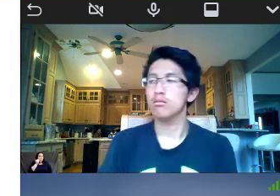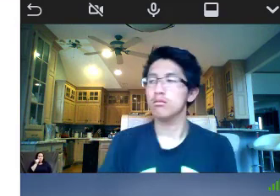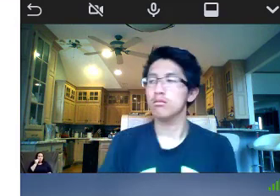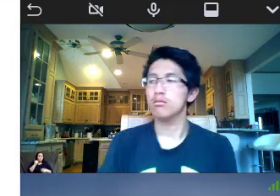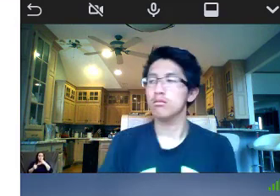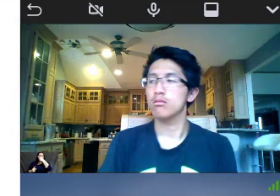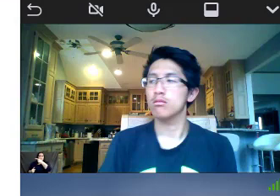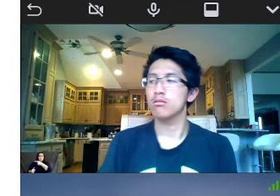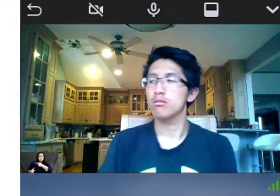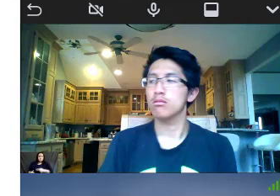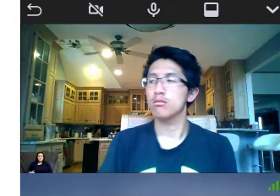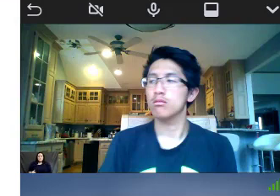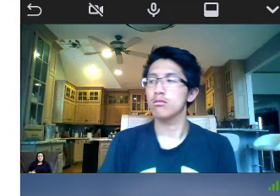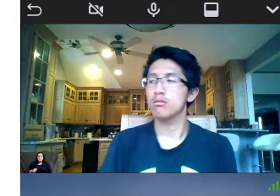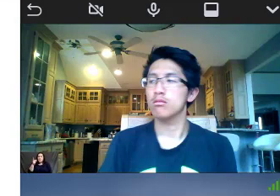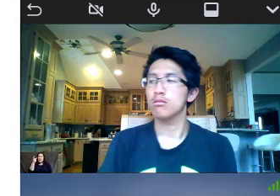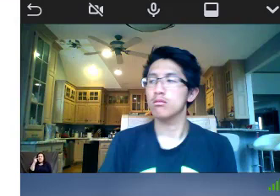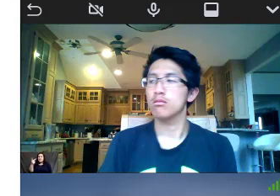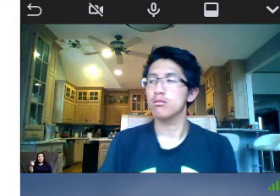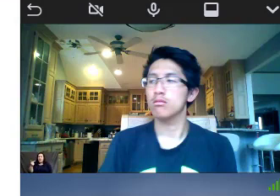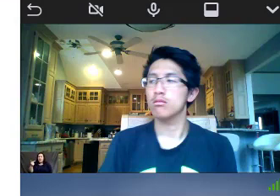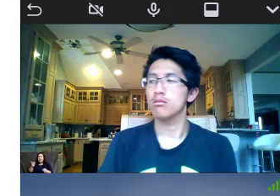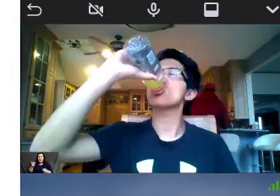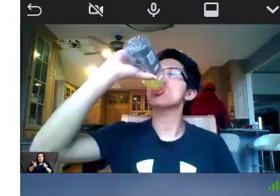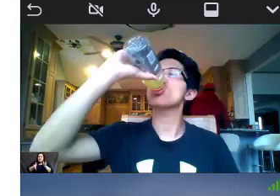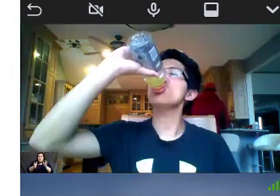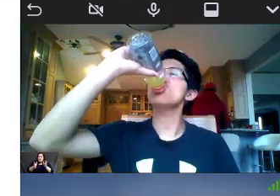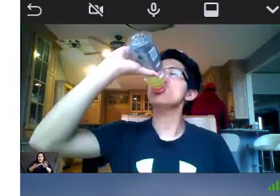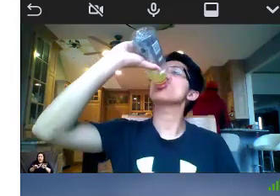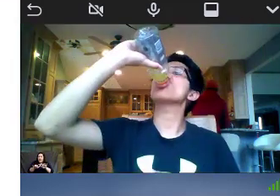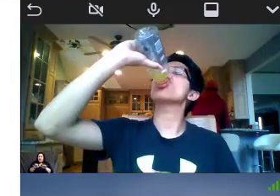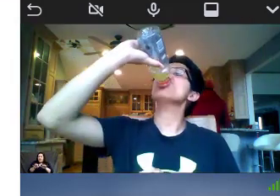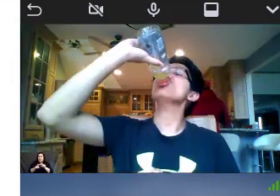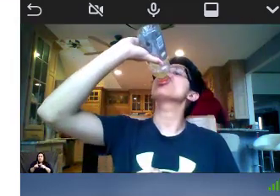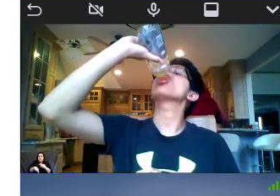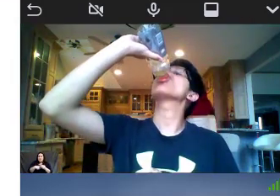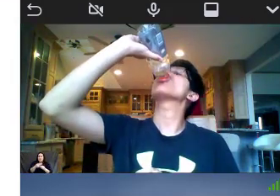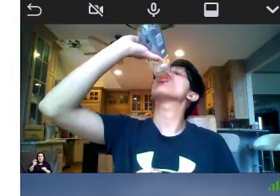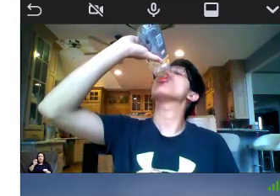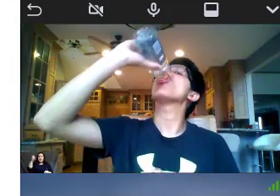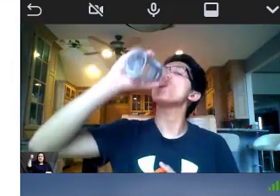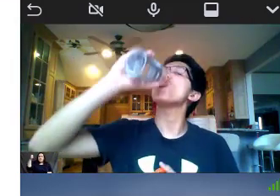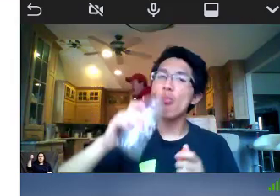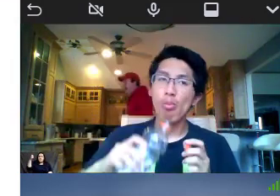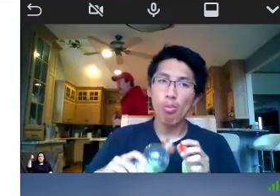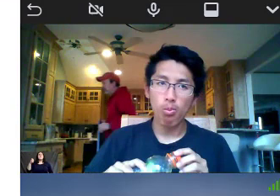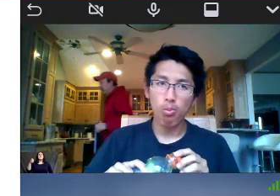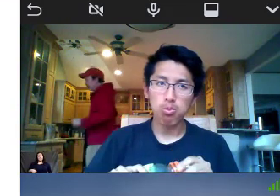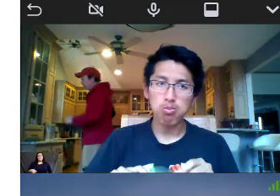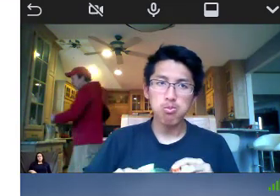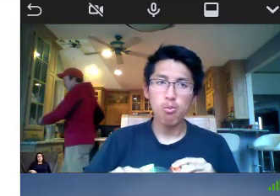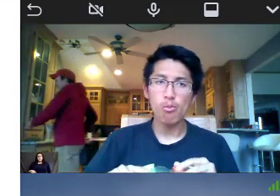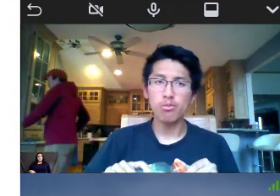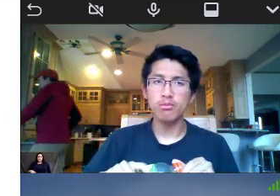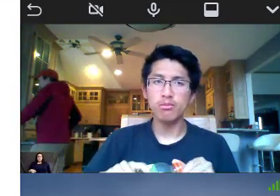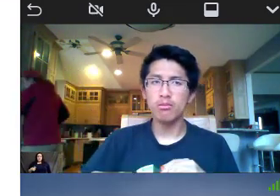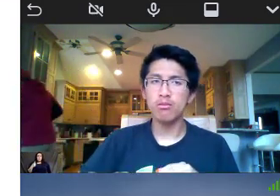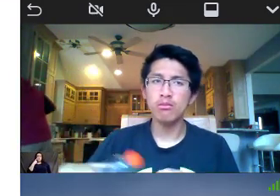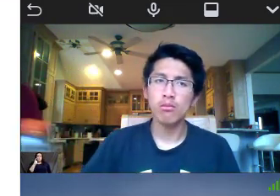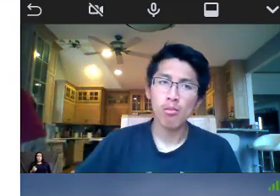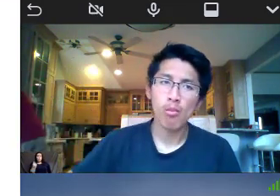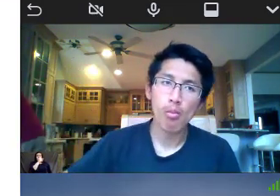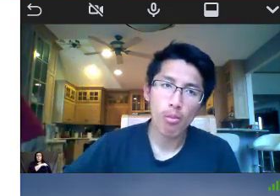chat, where did the exponents come from? So I assume that that question is about the exponents in the